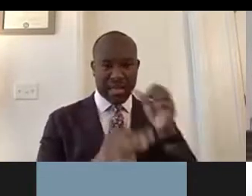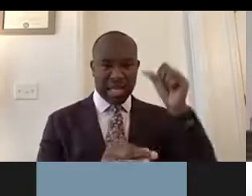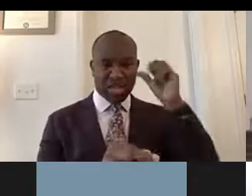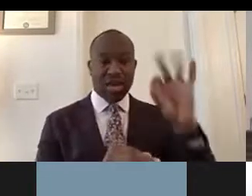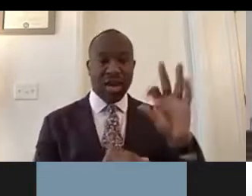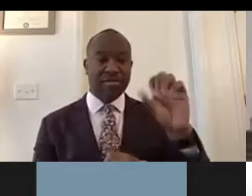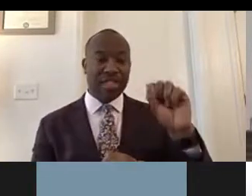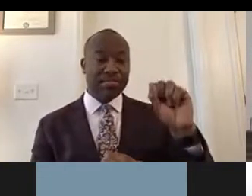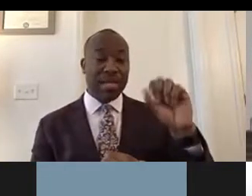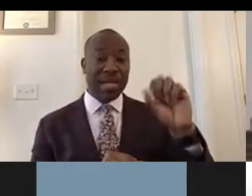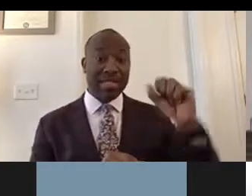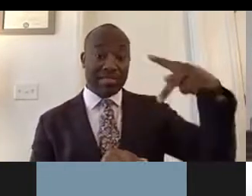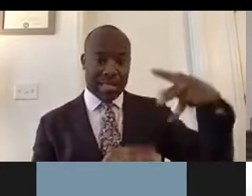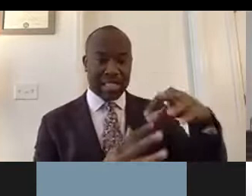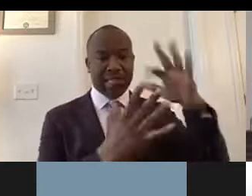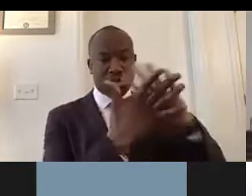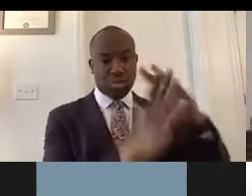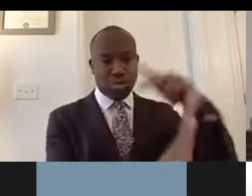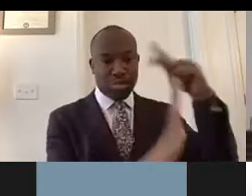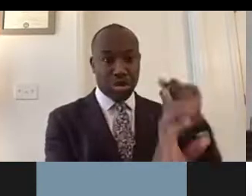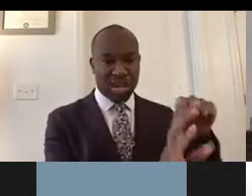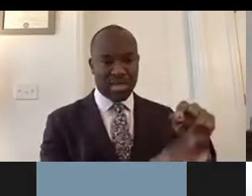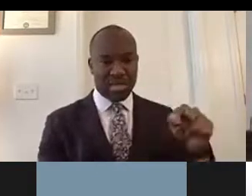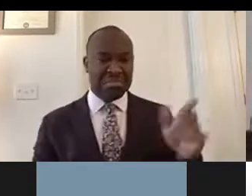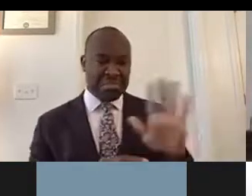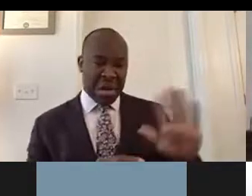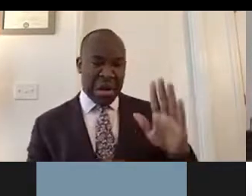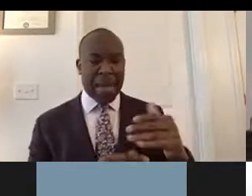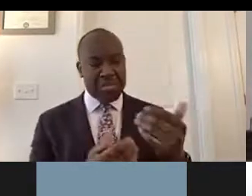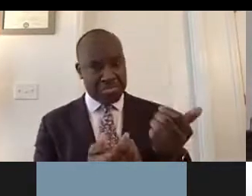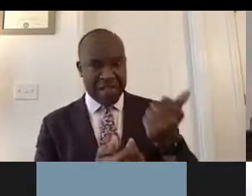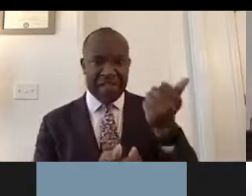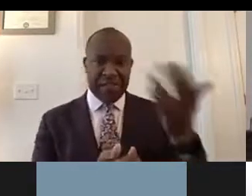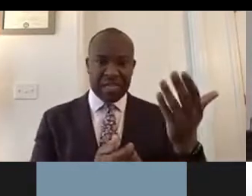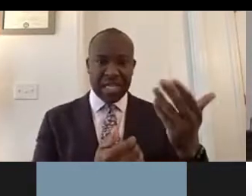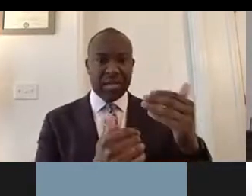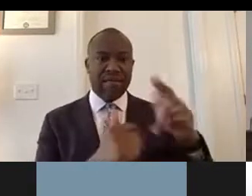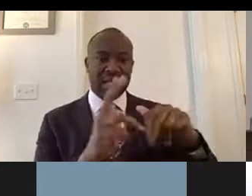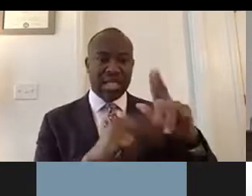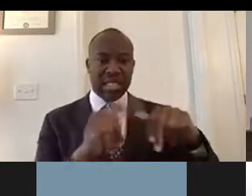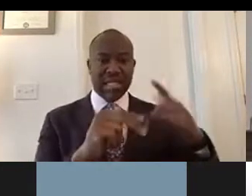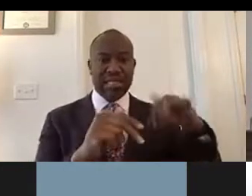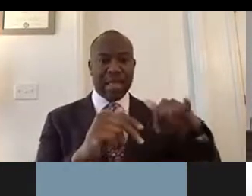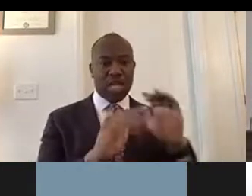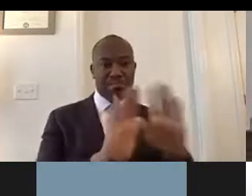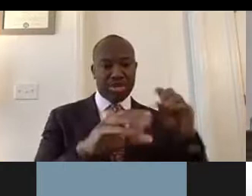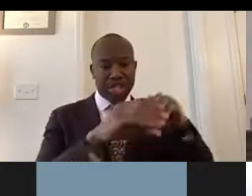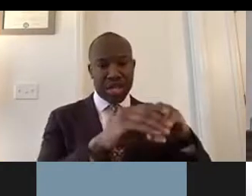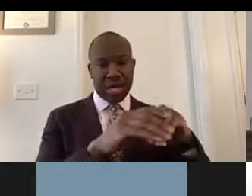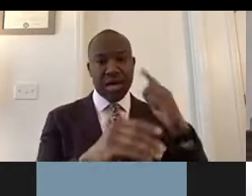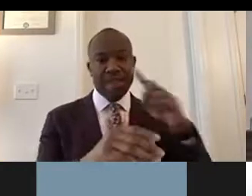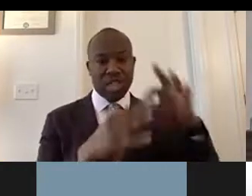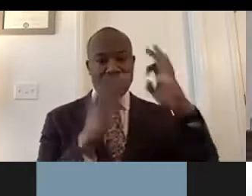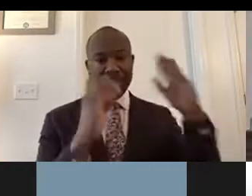special school district, as I explained yesterday, includes special school programs, SSP, which includes about